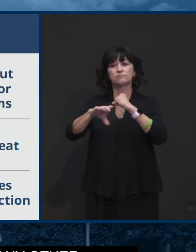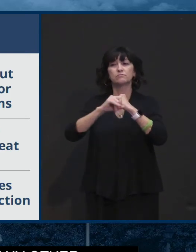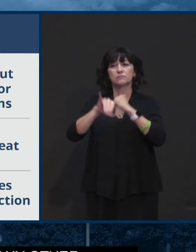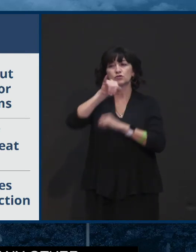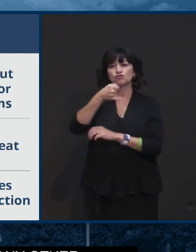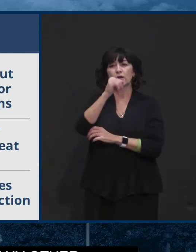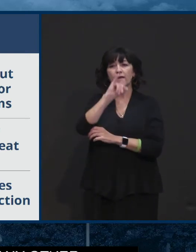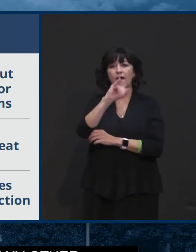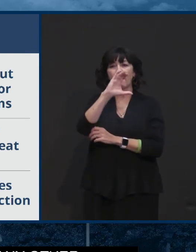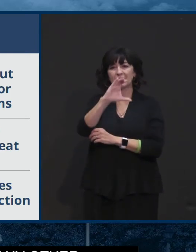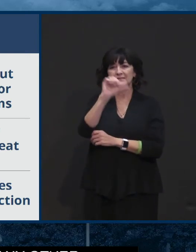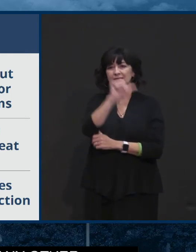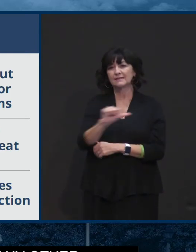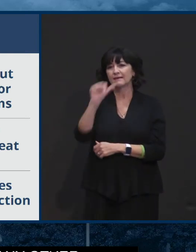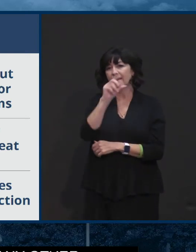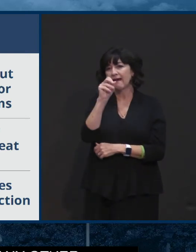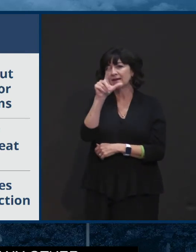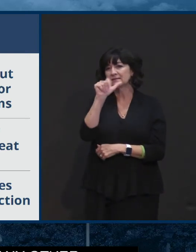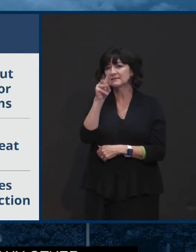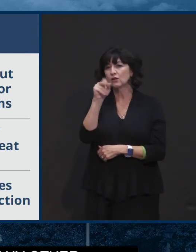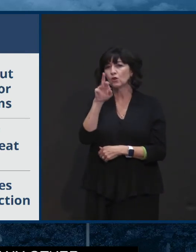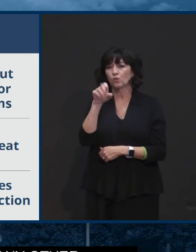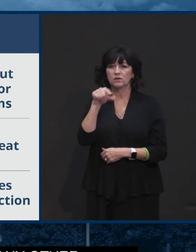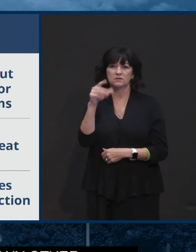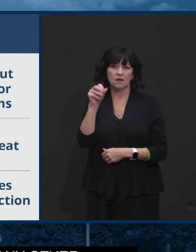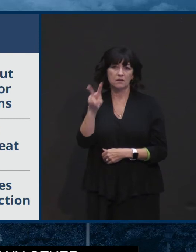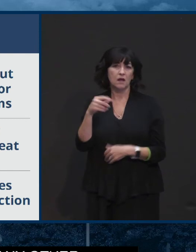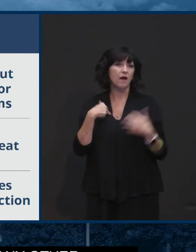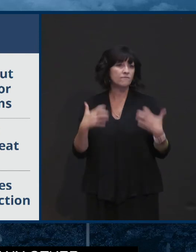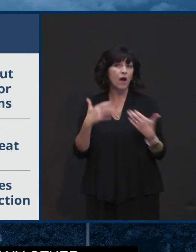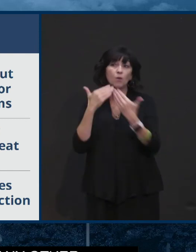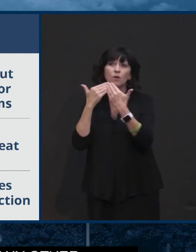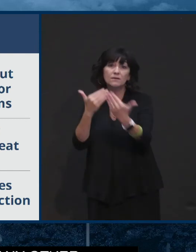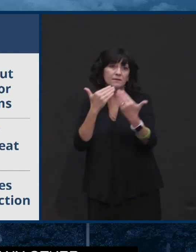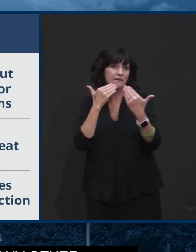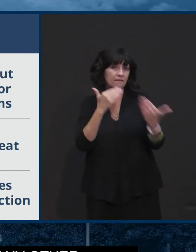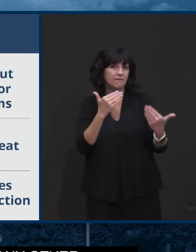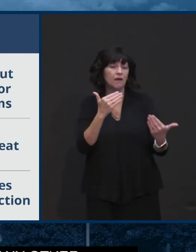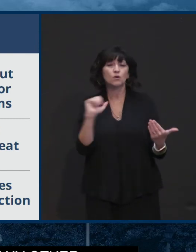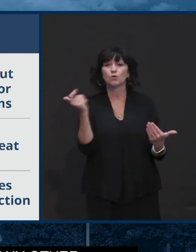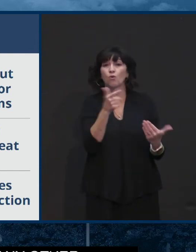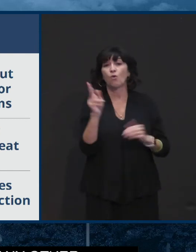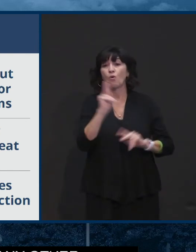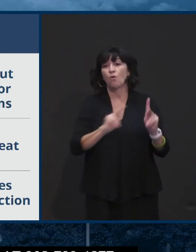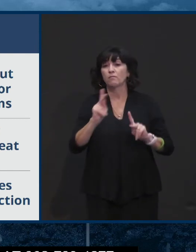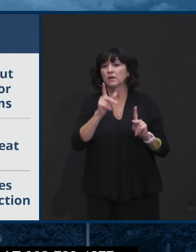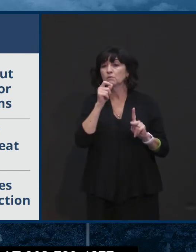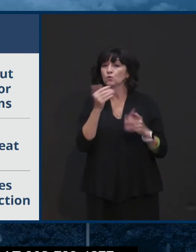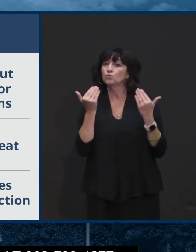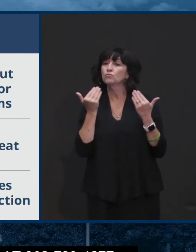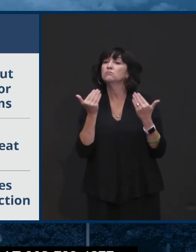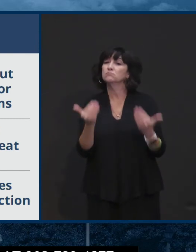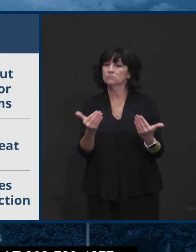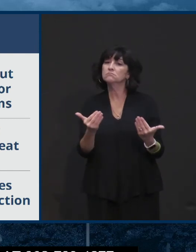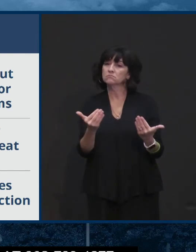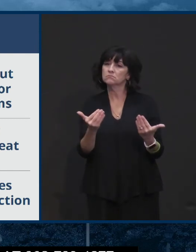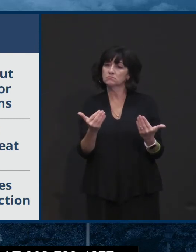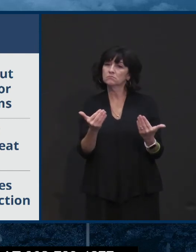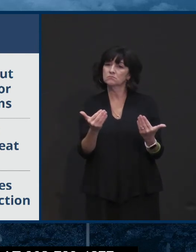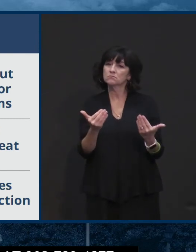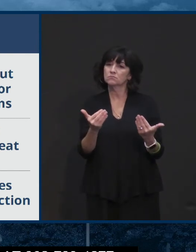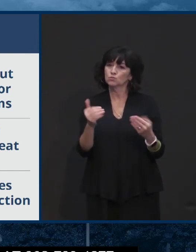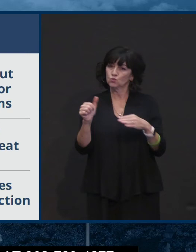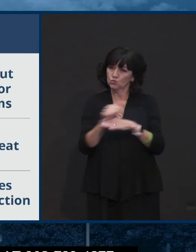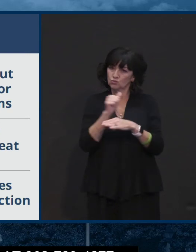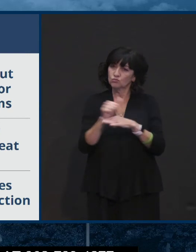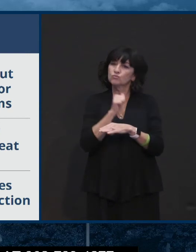jic@delaware.gov. And I want to thank you for exercising your right to vote, for knowing that Delaware is